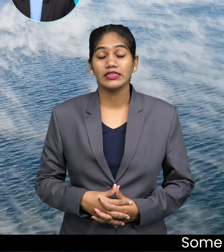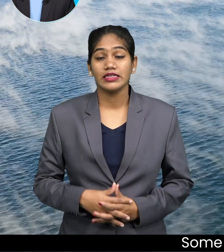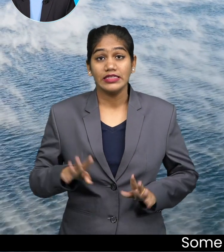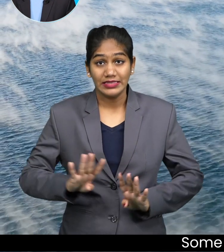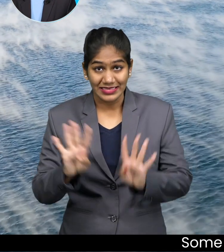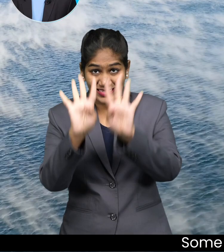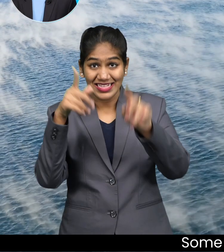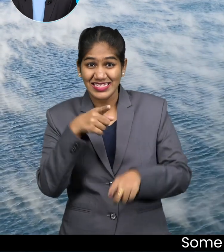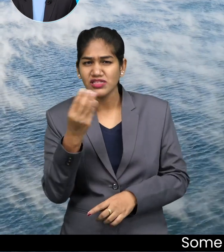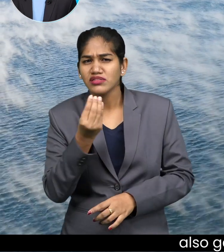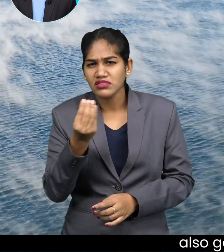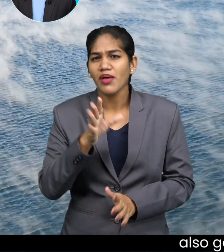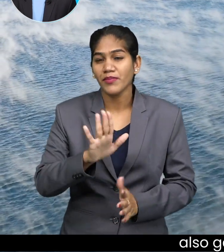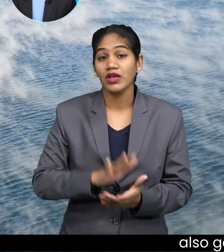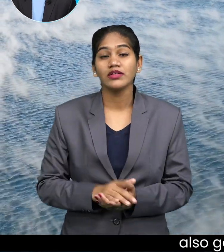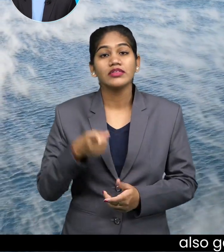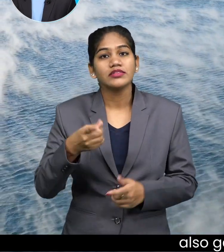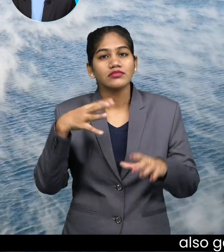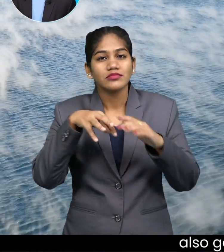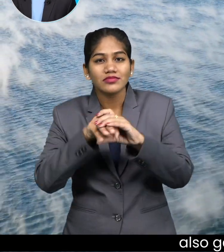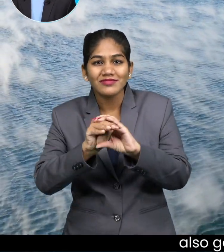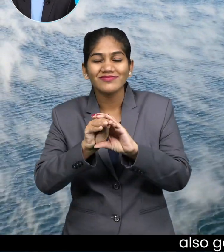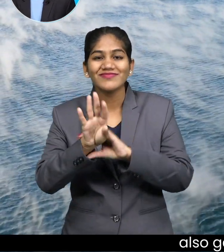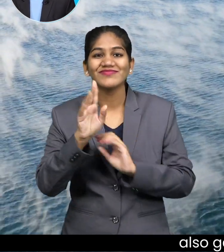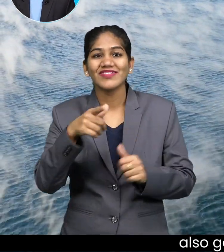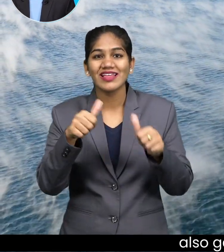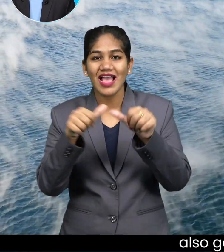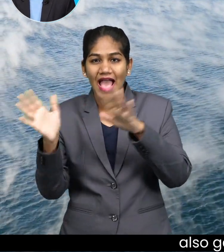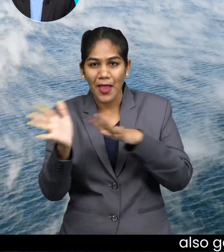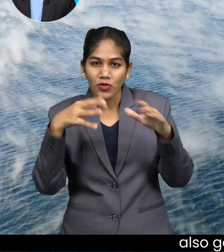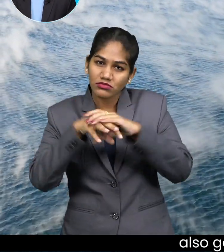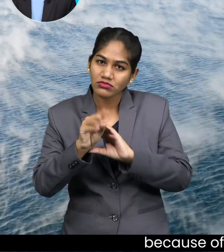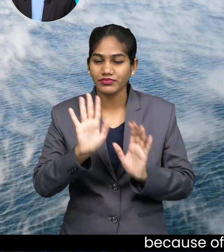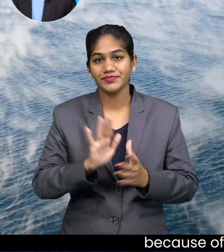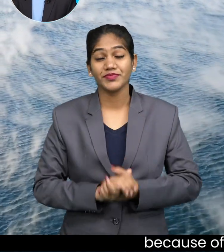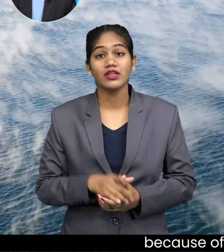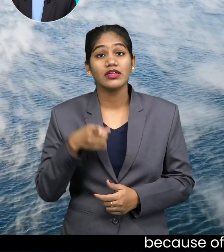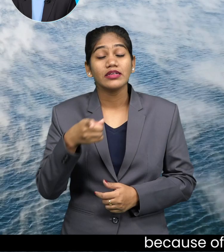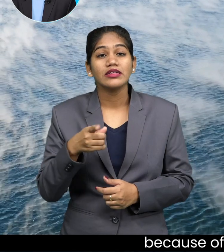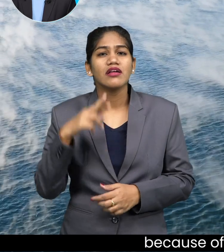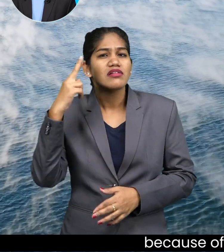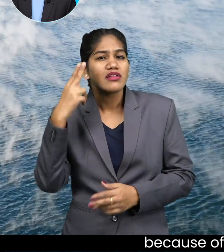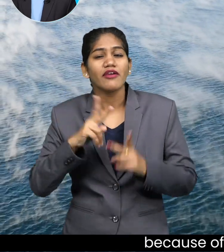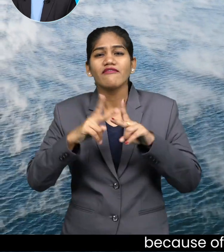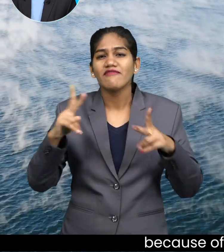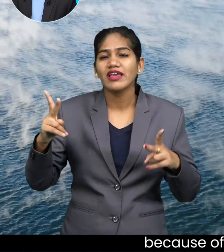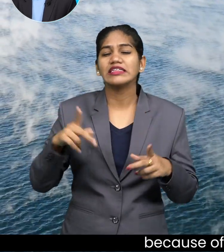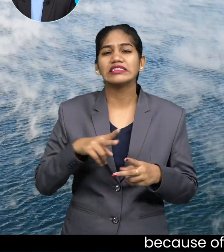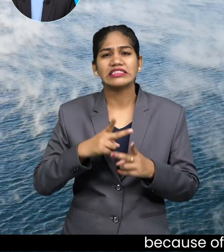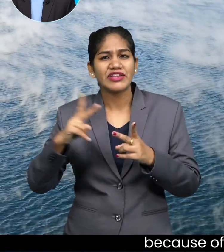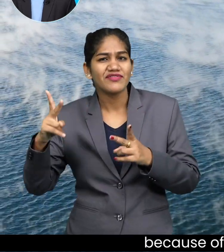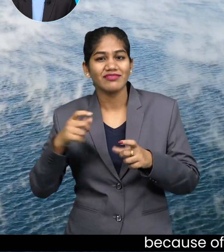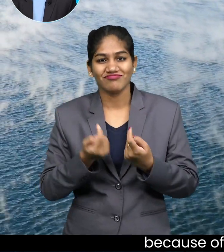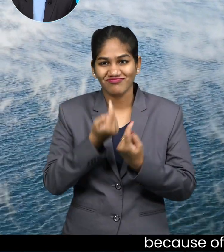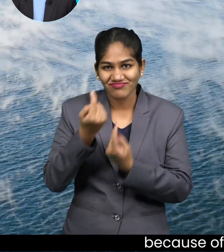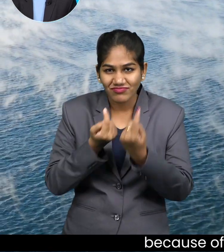Some amount of water vapor also gets into the atmosphere because of various biological